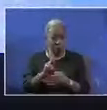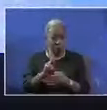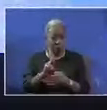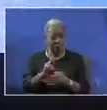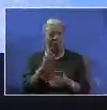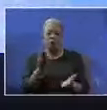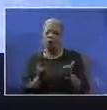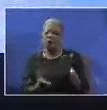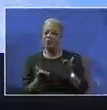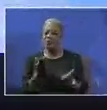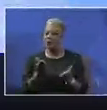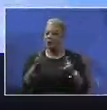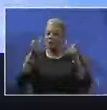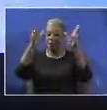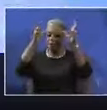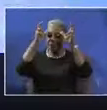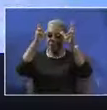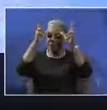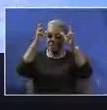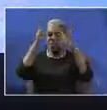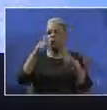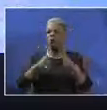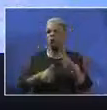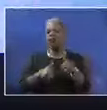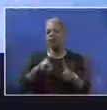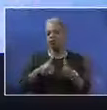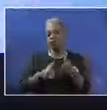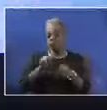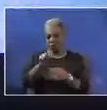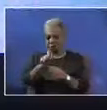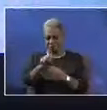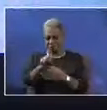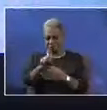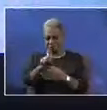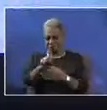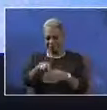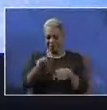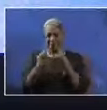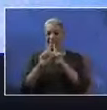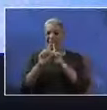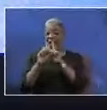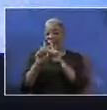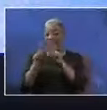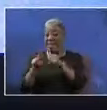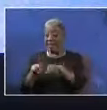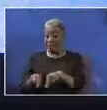David to do the census? Here's the answer. Both.